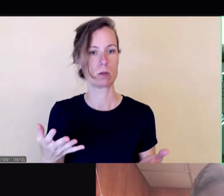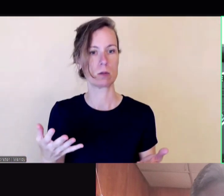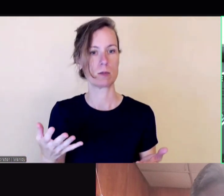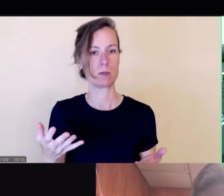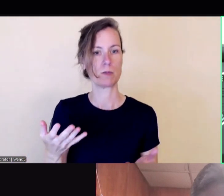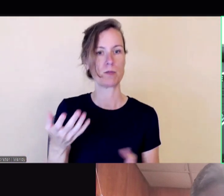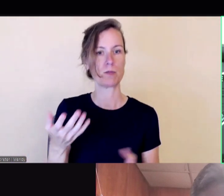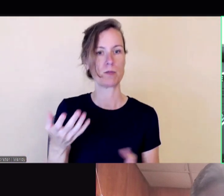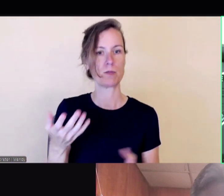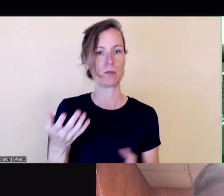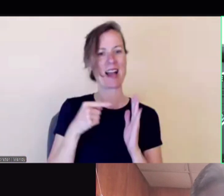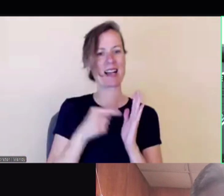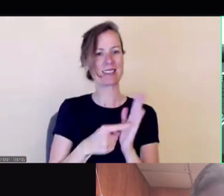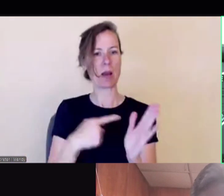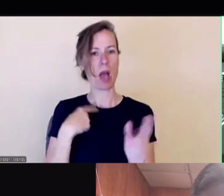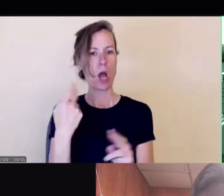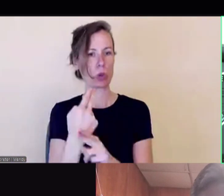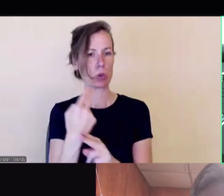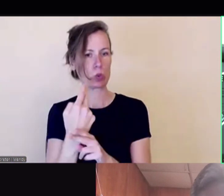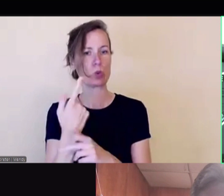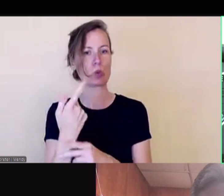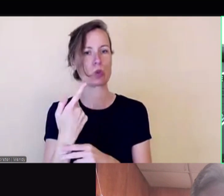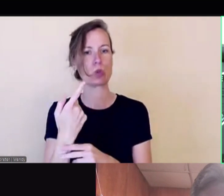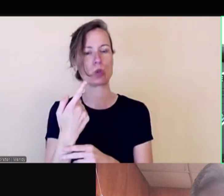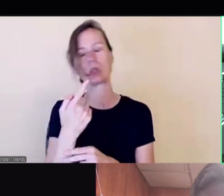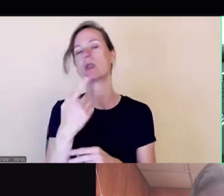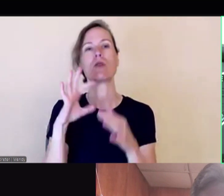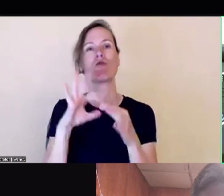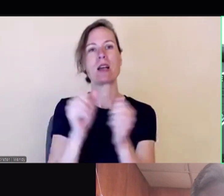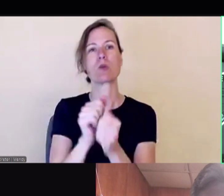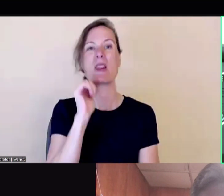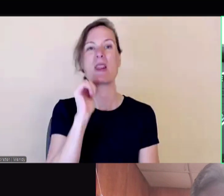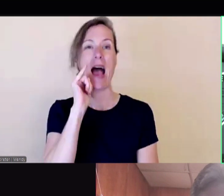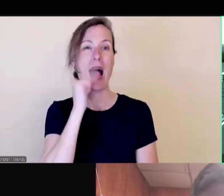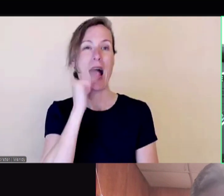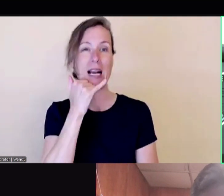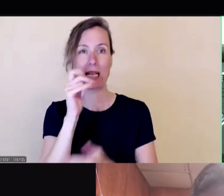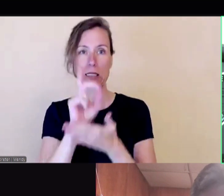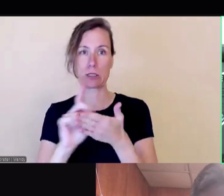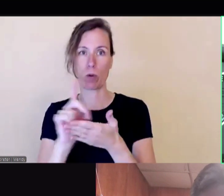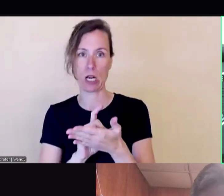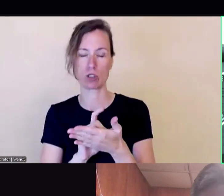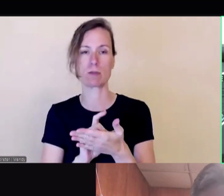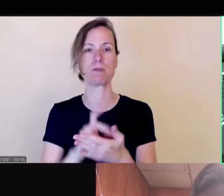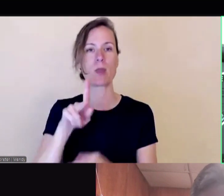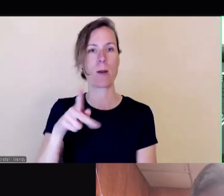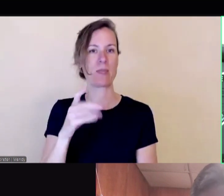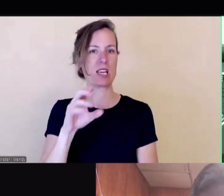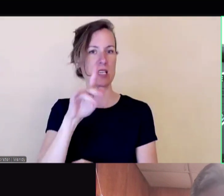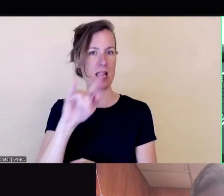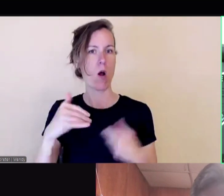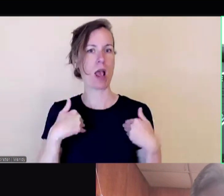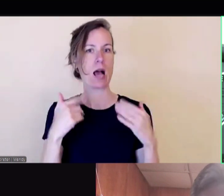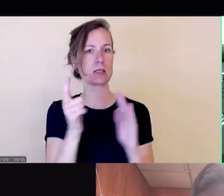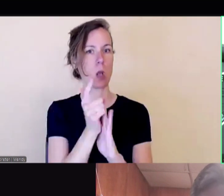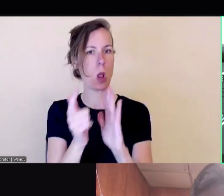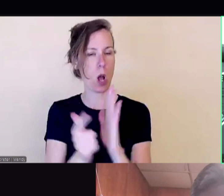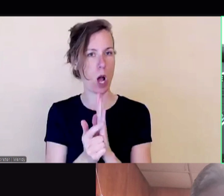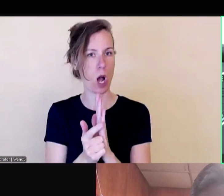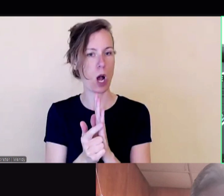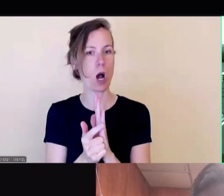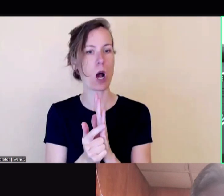that Prince George's County has a law that, again, very generally, because there are some exceptions, but